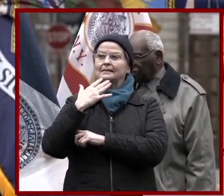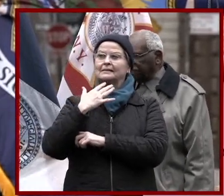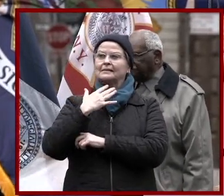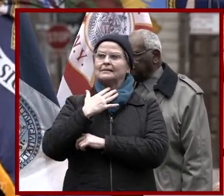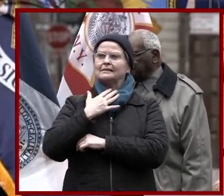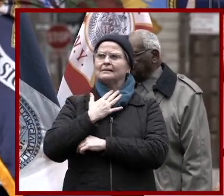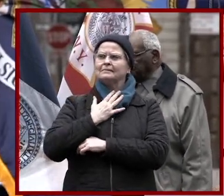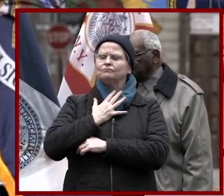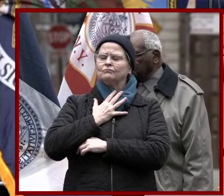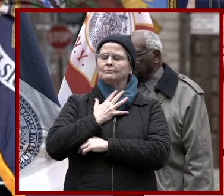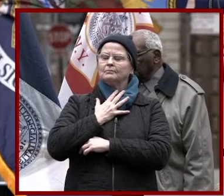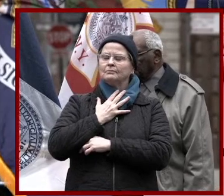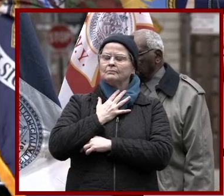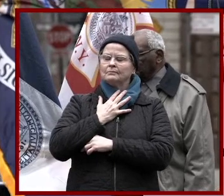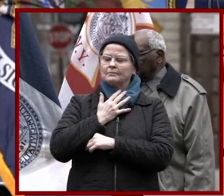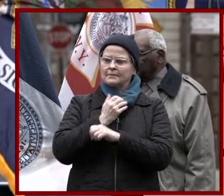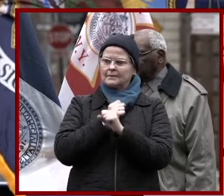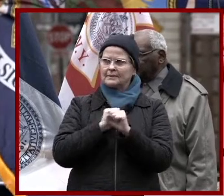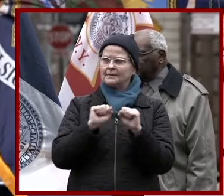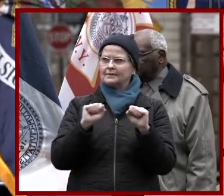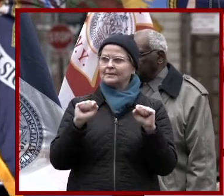that